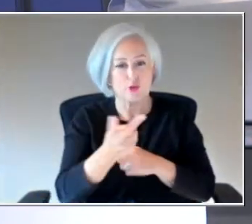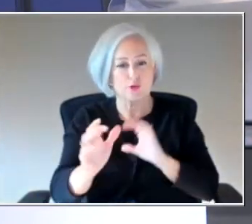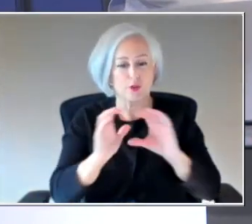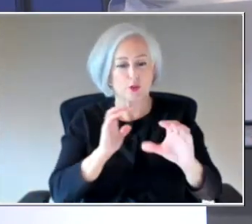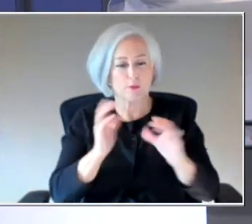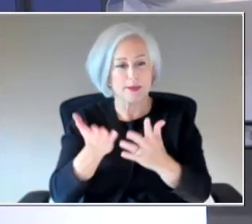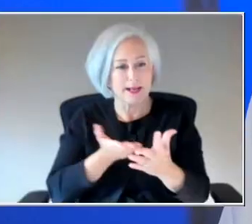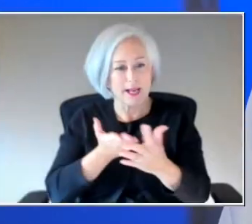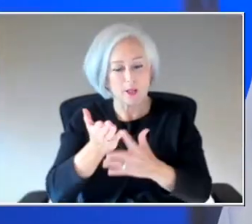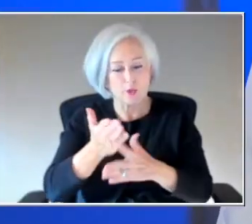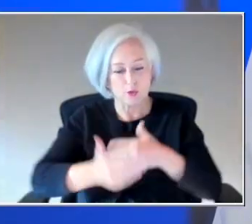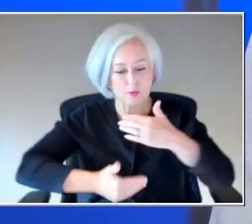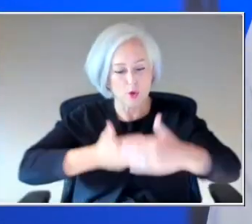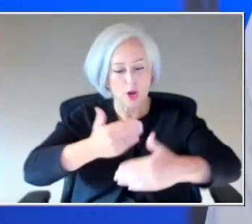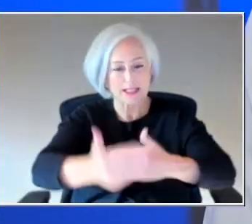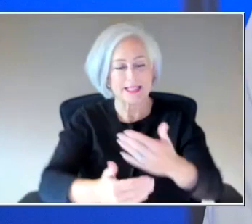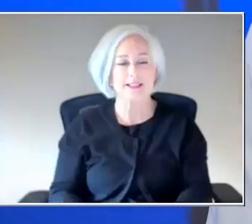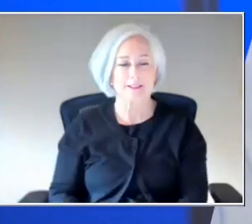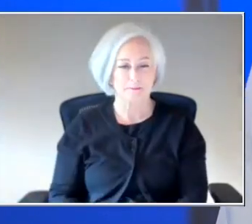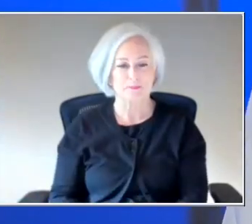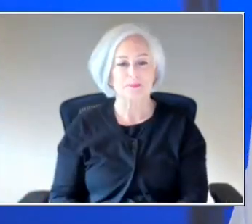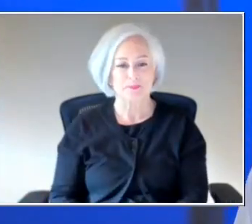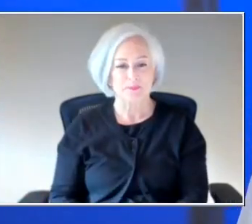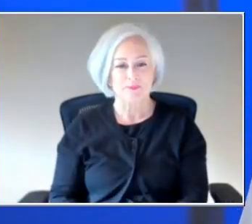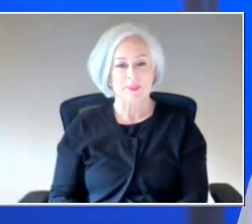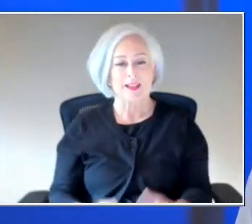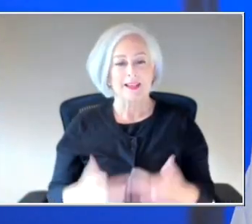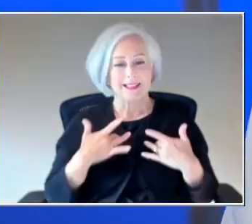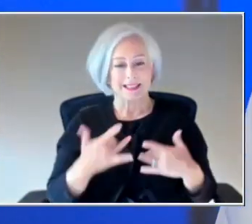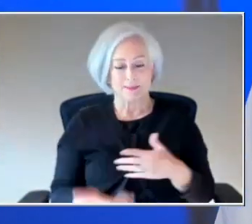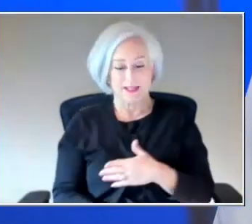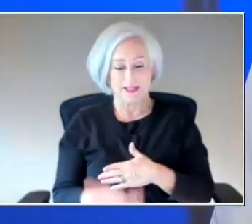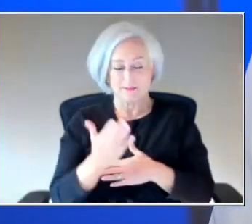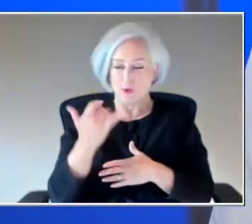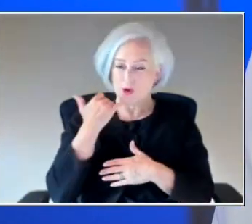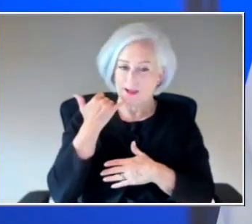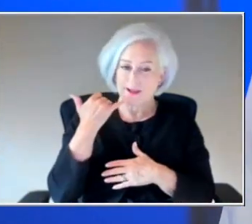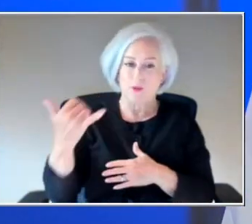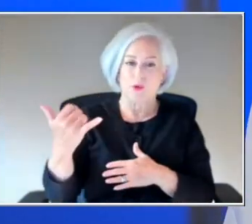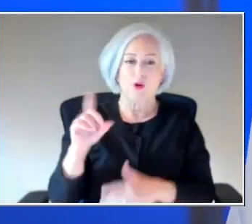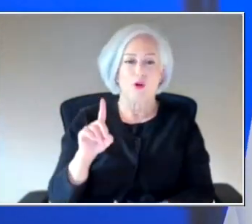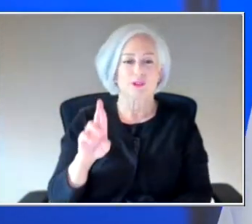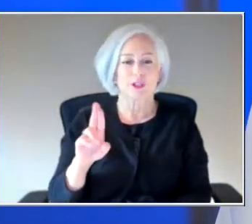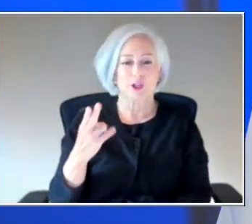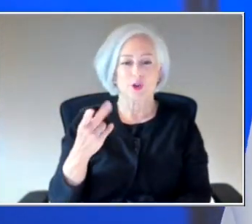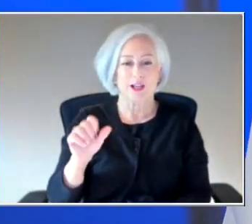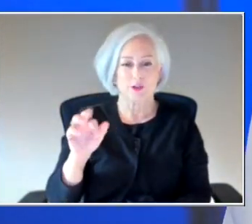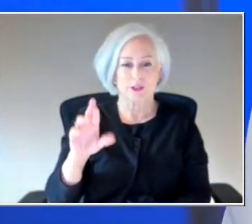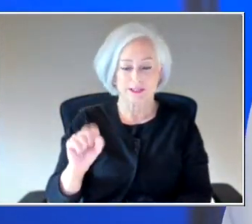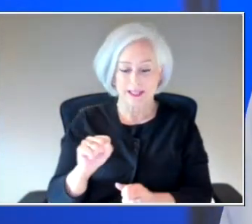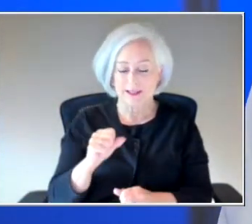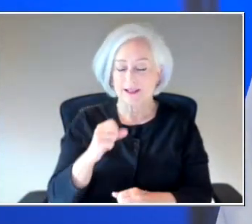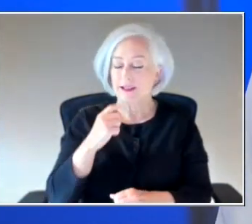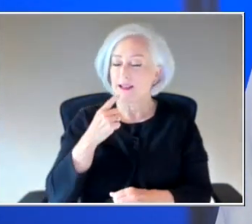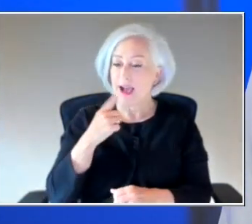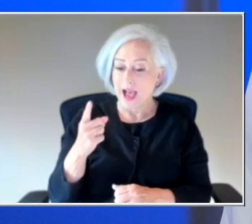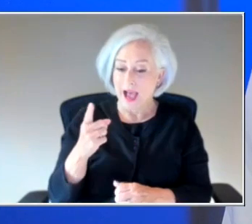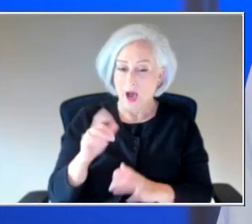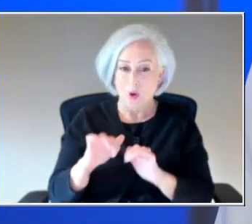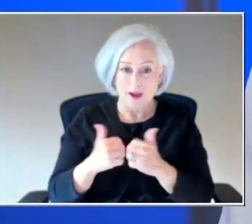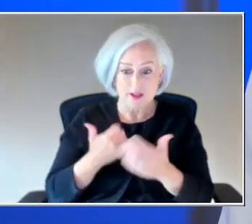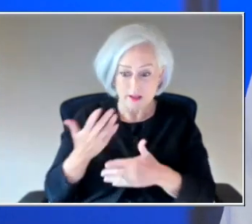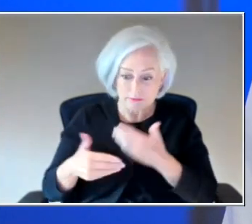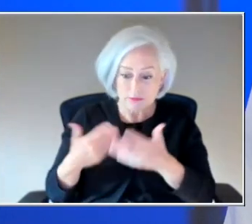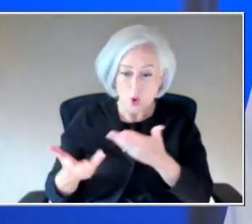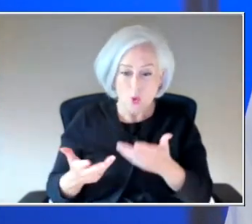We are. So what happens usually in the morning, I usually give Dr. Hendrickson a call and say, how are things going? How are things proceeding over there? And he